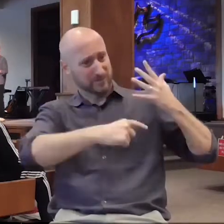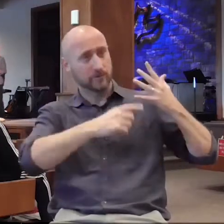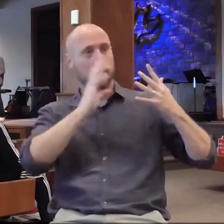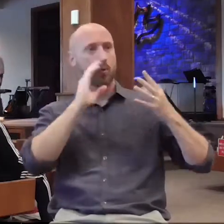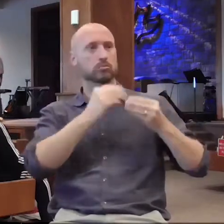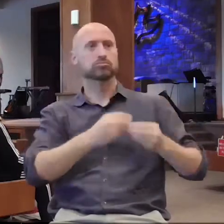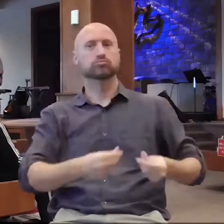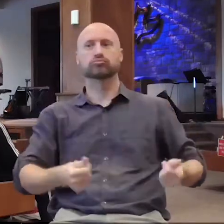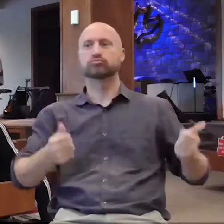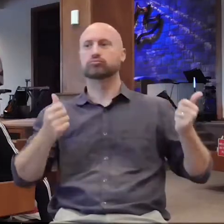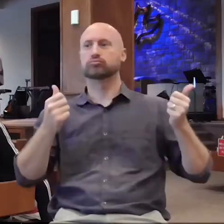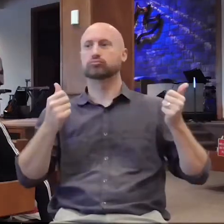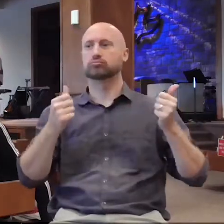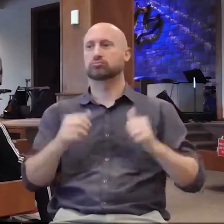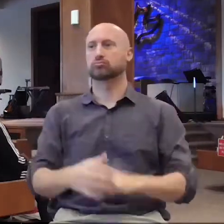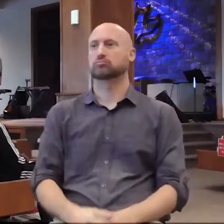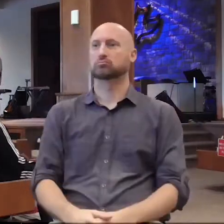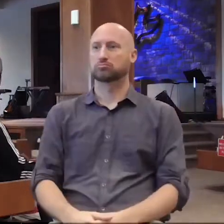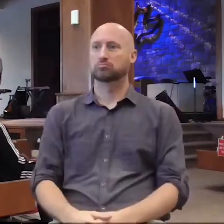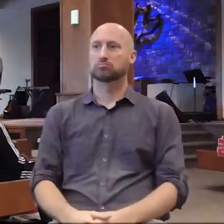will be gone.